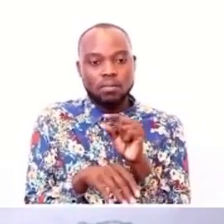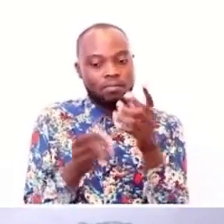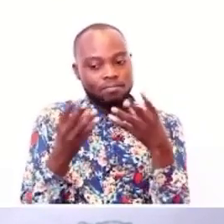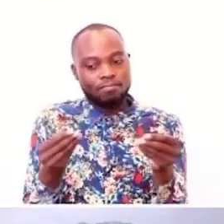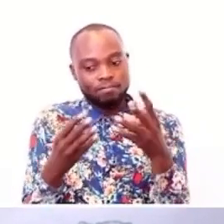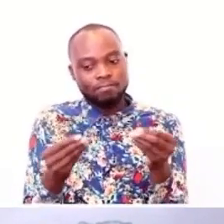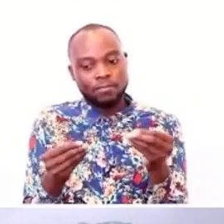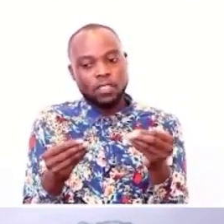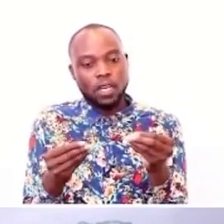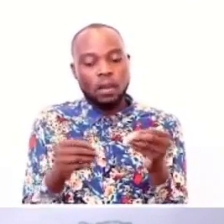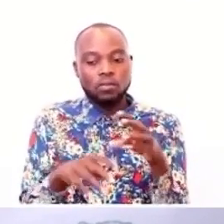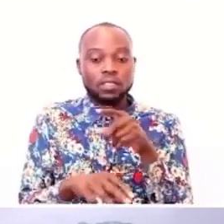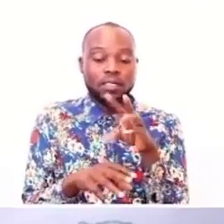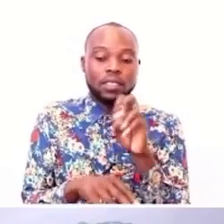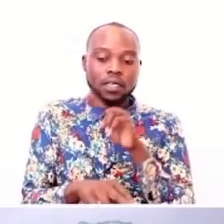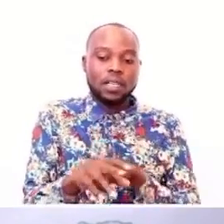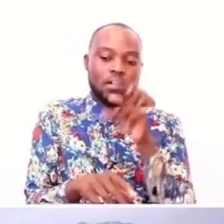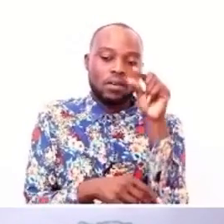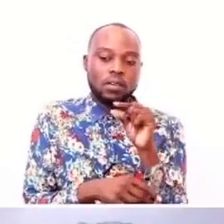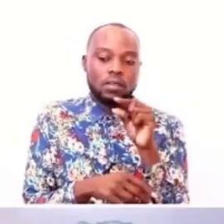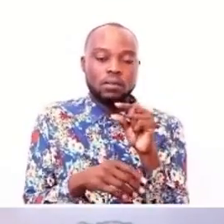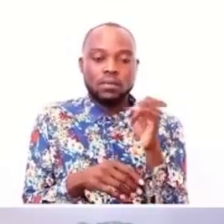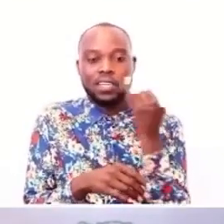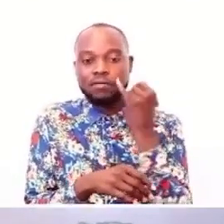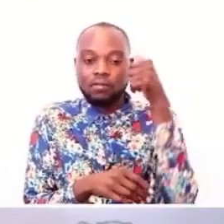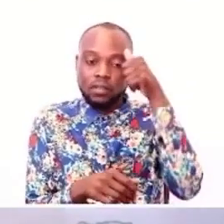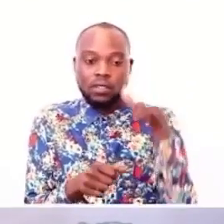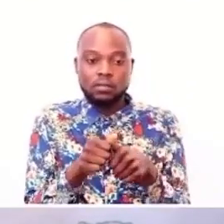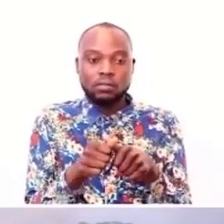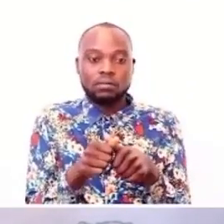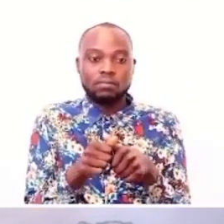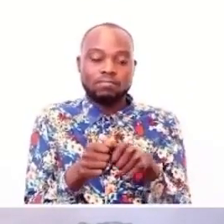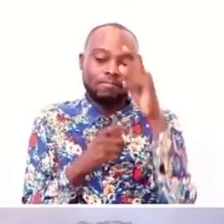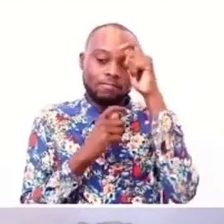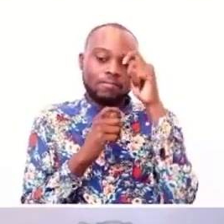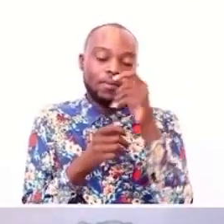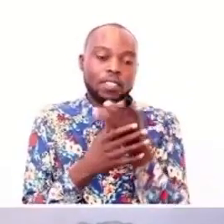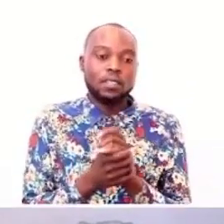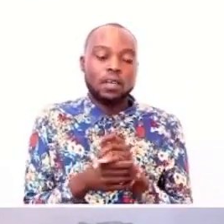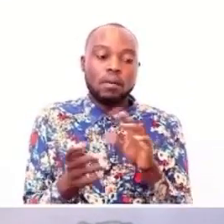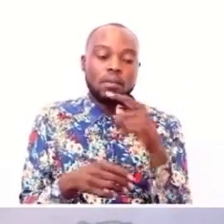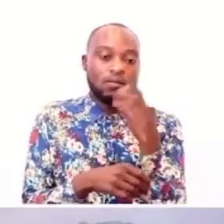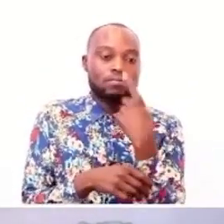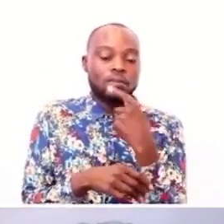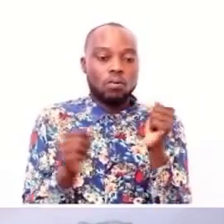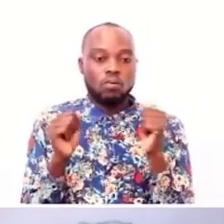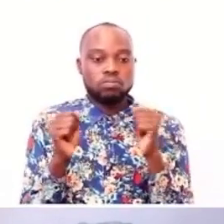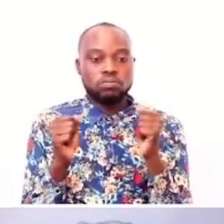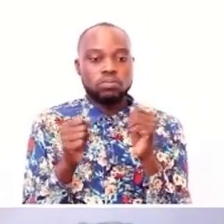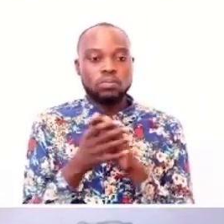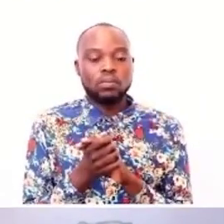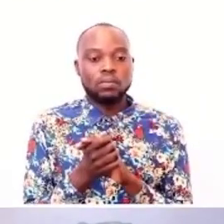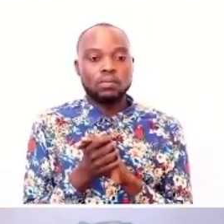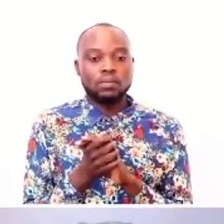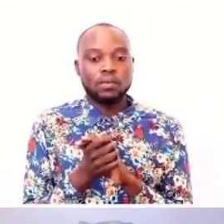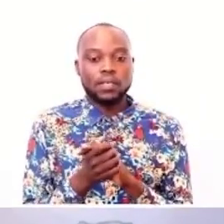easier, take less time. And if you remember the fable of Chicken Licken, who was afraid of the sky falling down because she felt